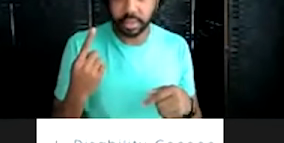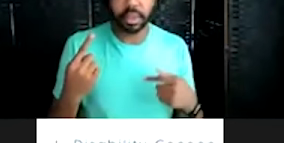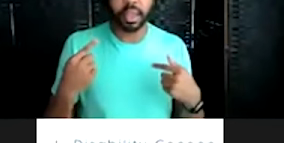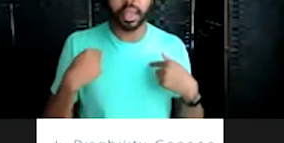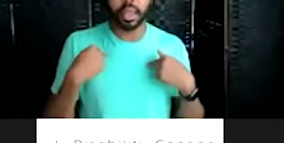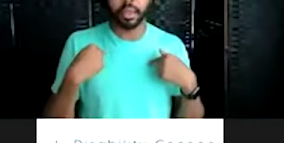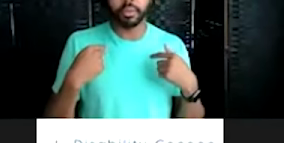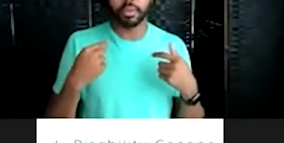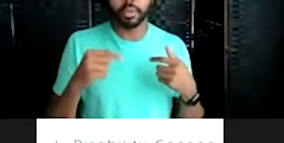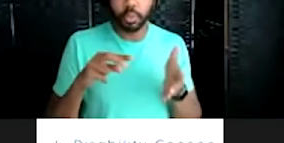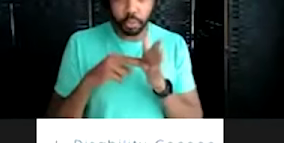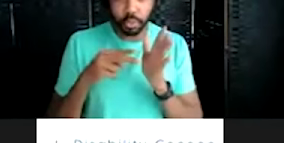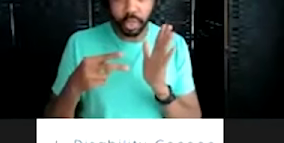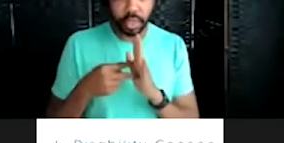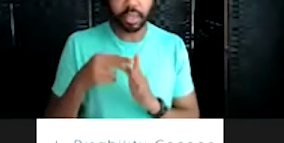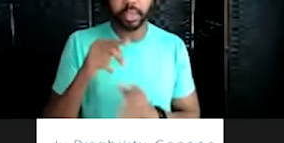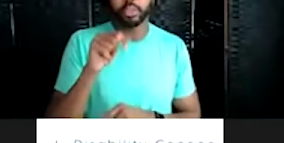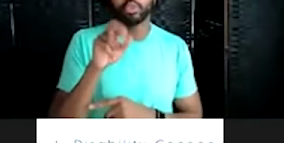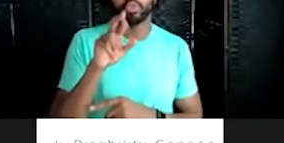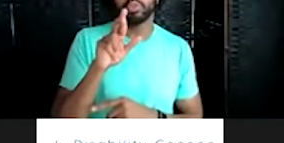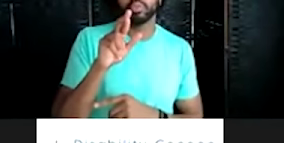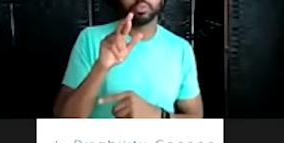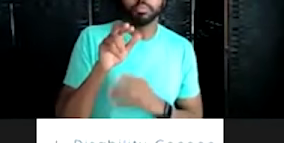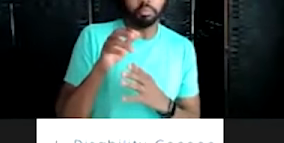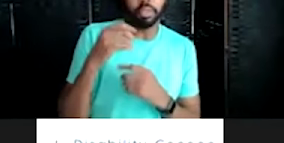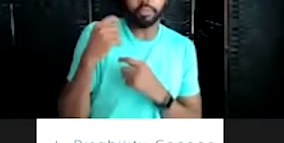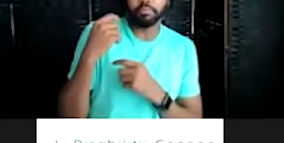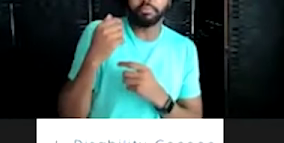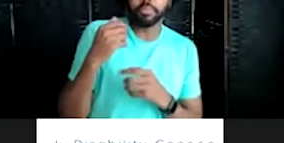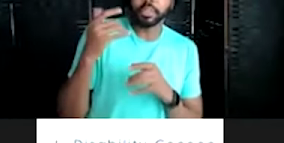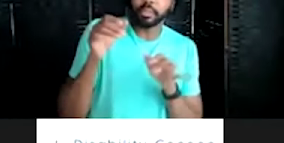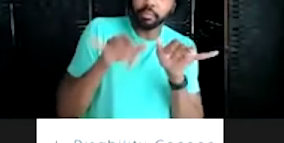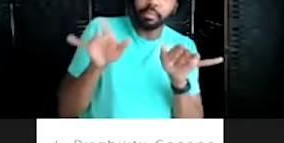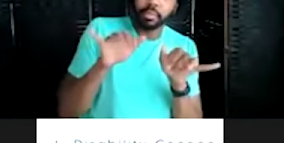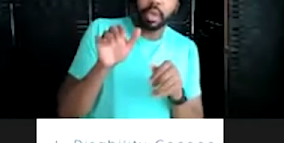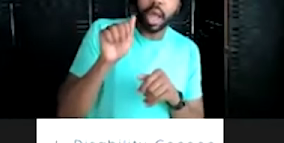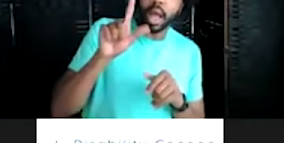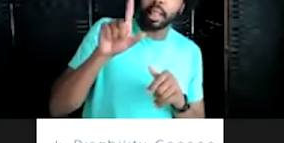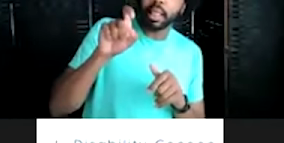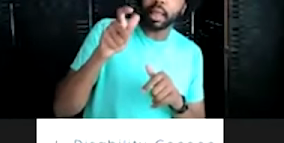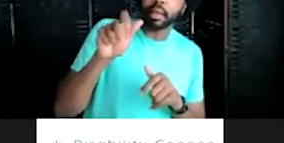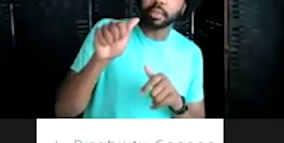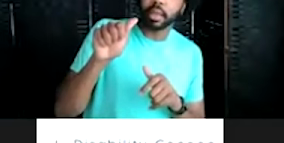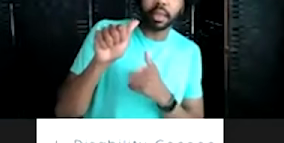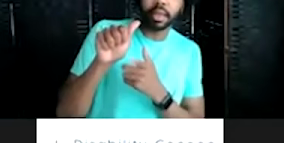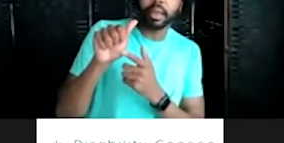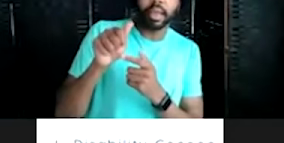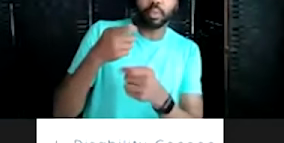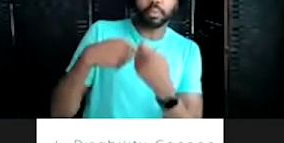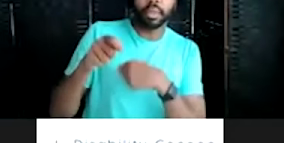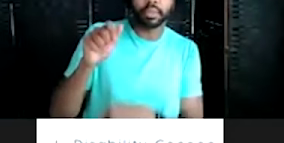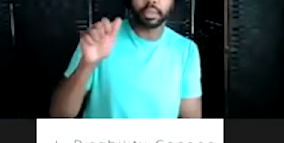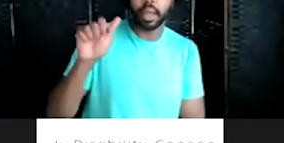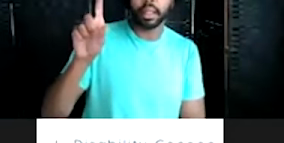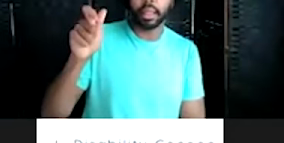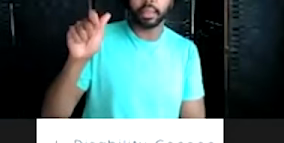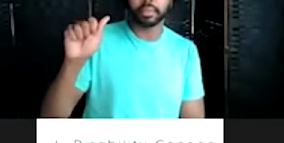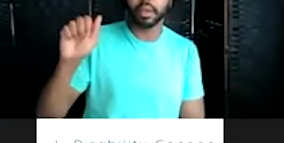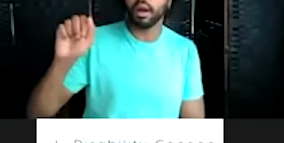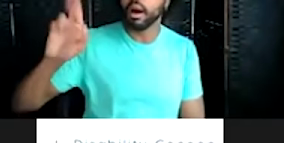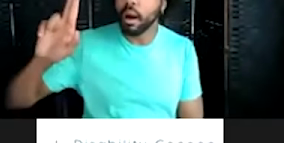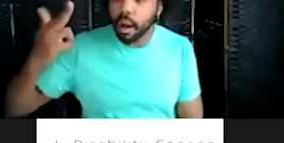the traditional spelling. So I had to spell it Alexa, UH. So I'm